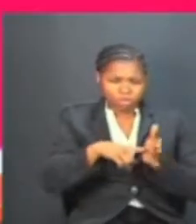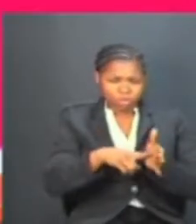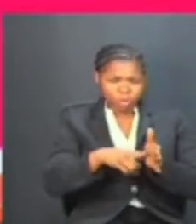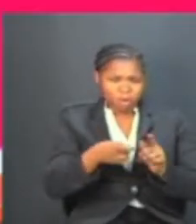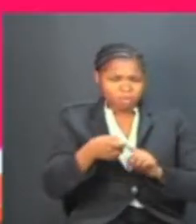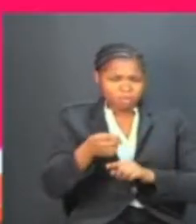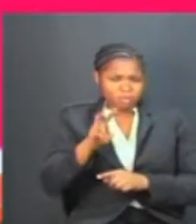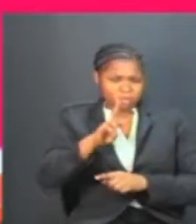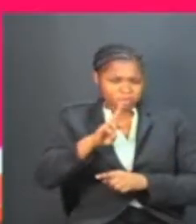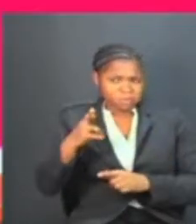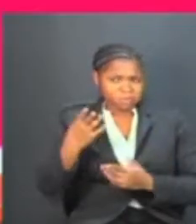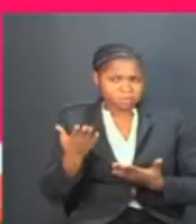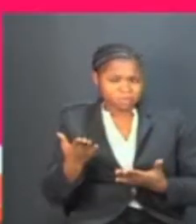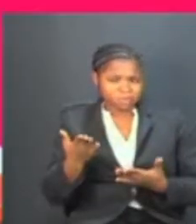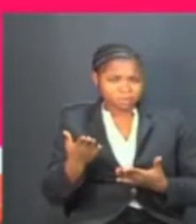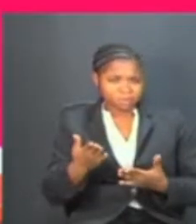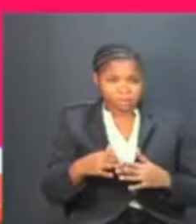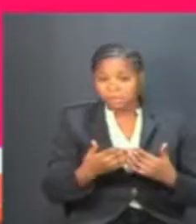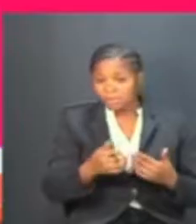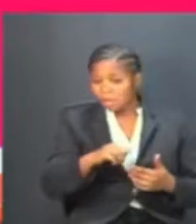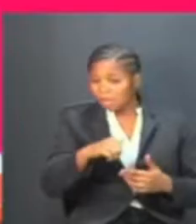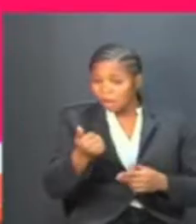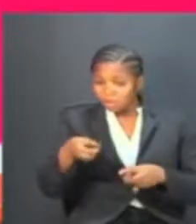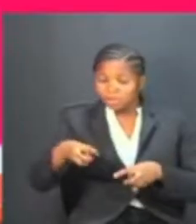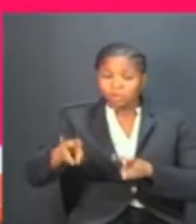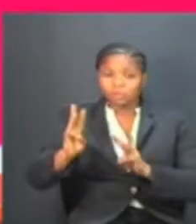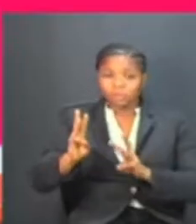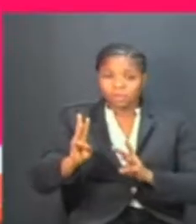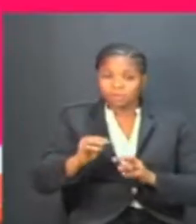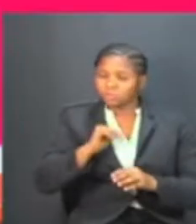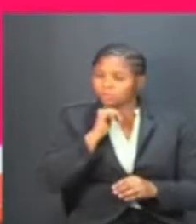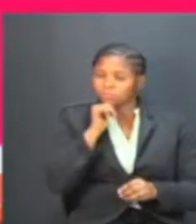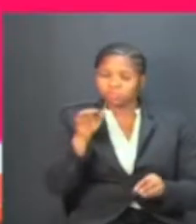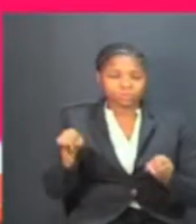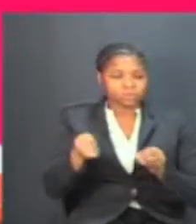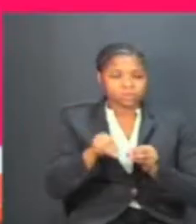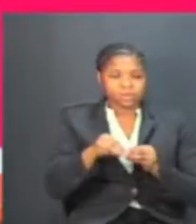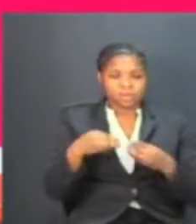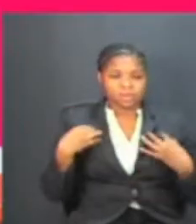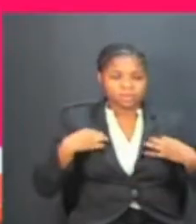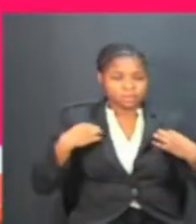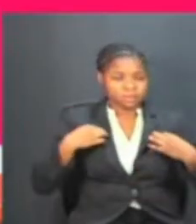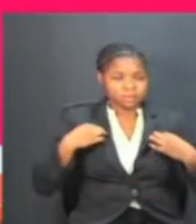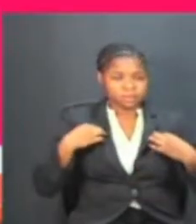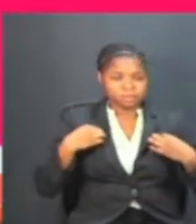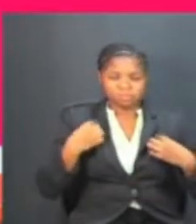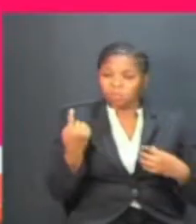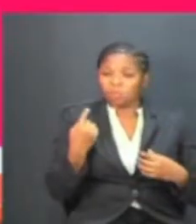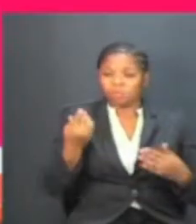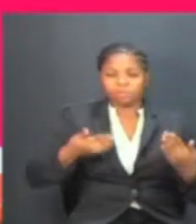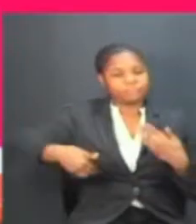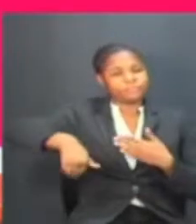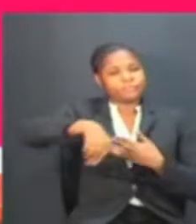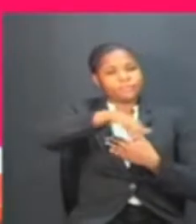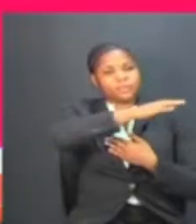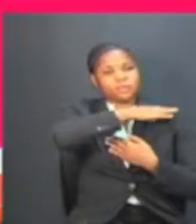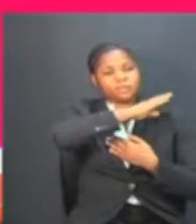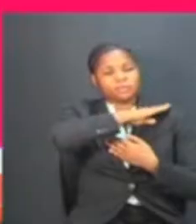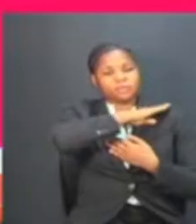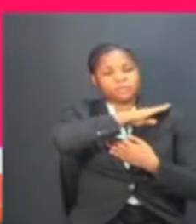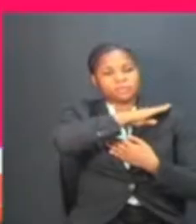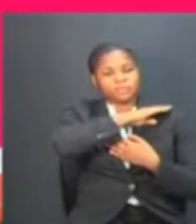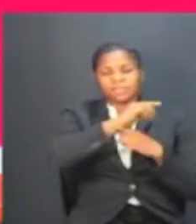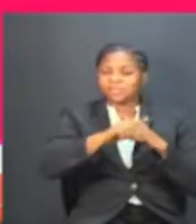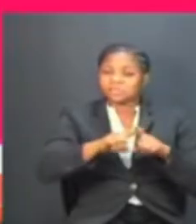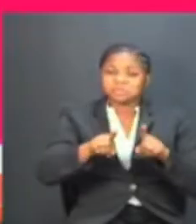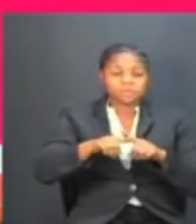that he won't wear jumper, he will just wear the cloth. So it varies from one area to the other.